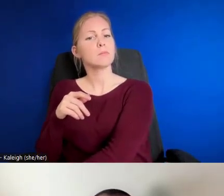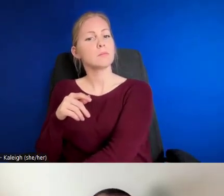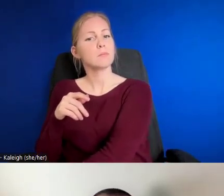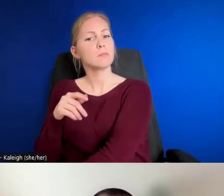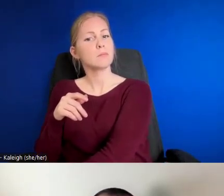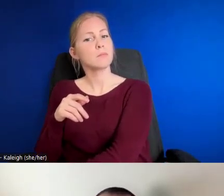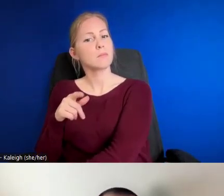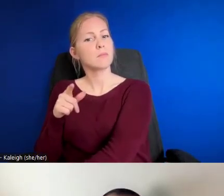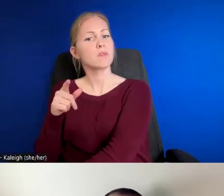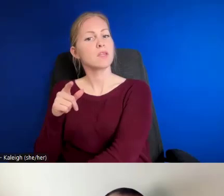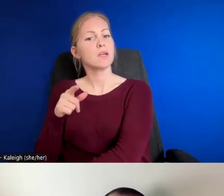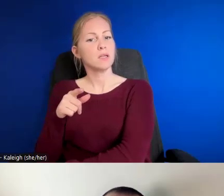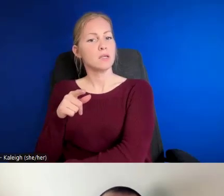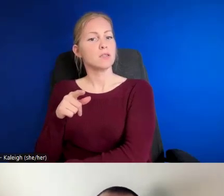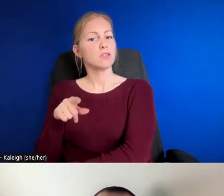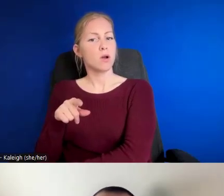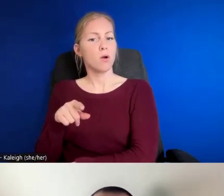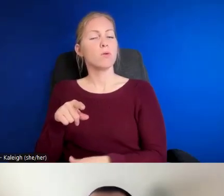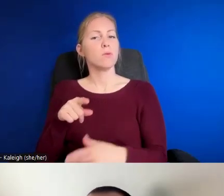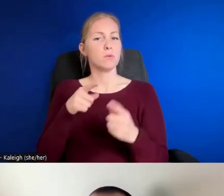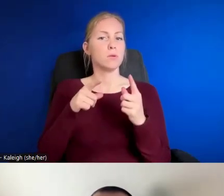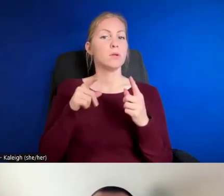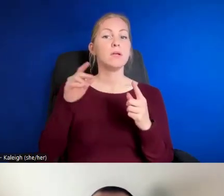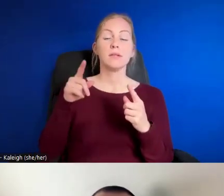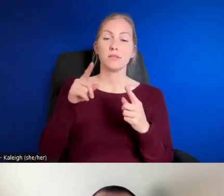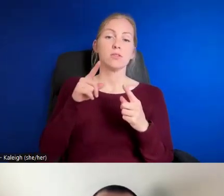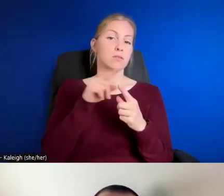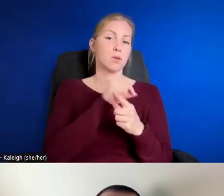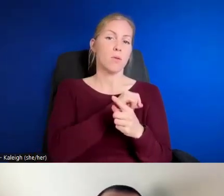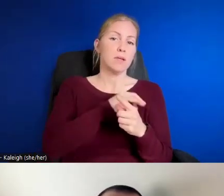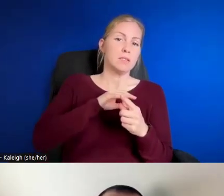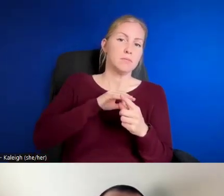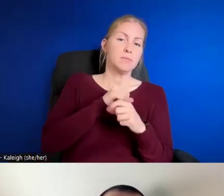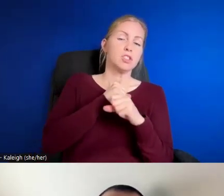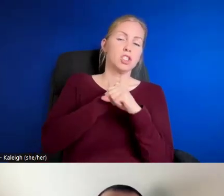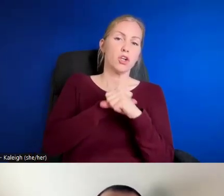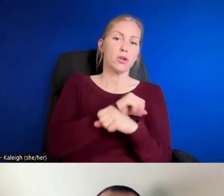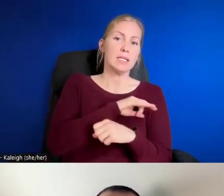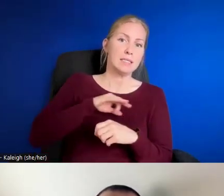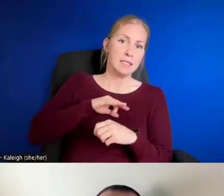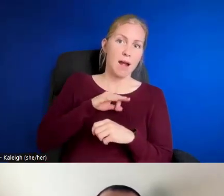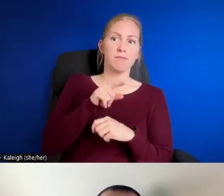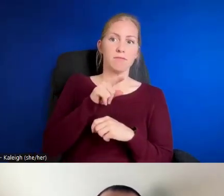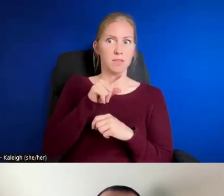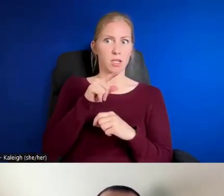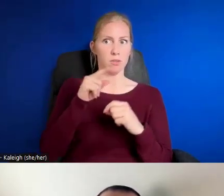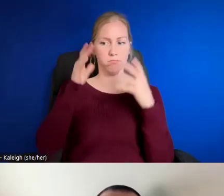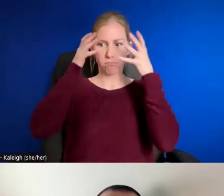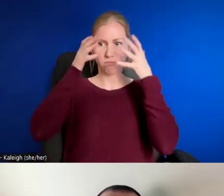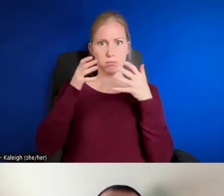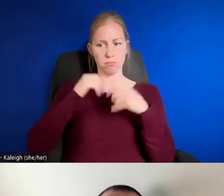oral medication administration, and for lack of a better word, confrontation.